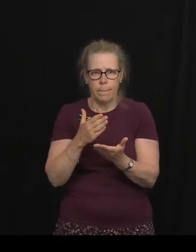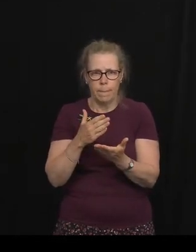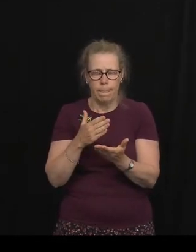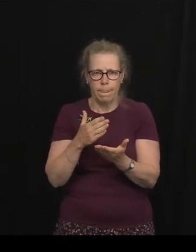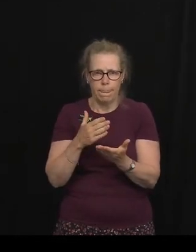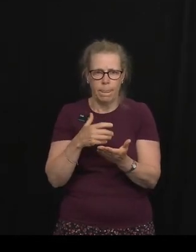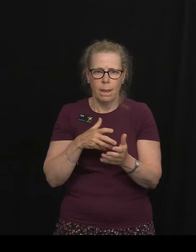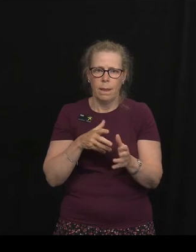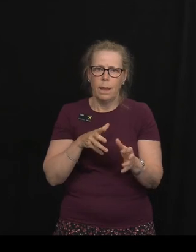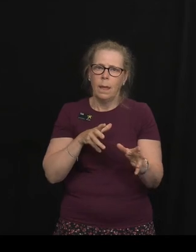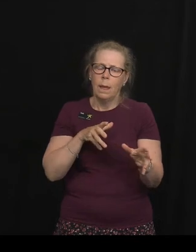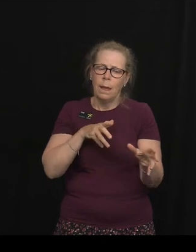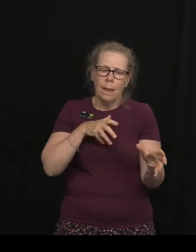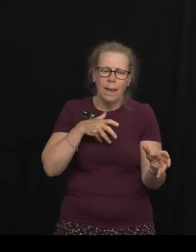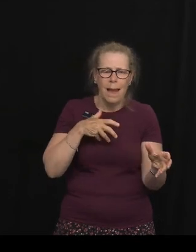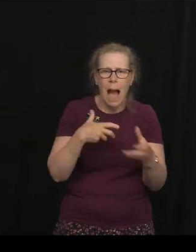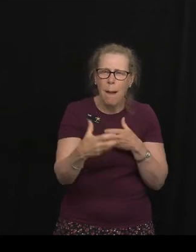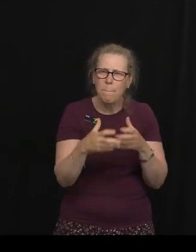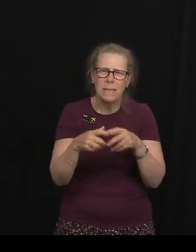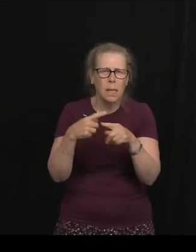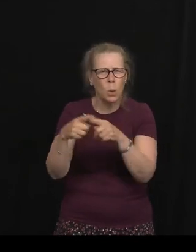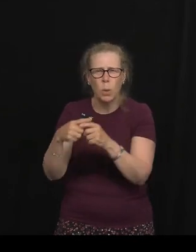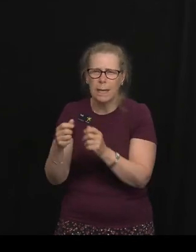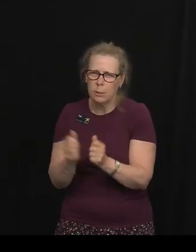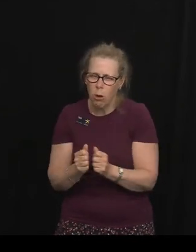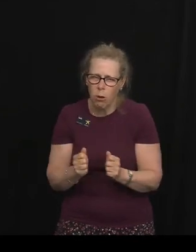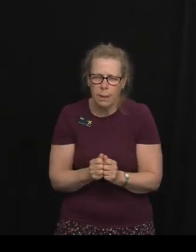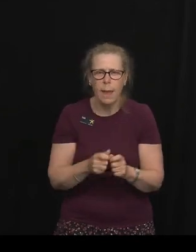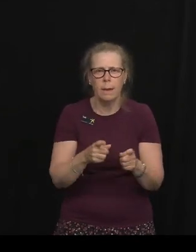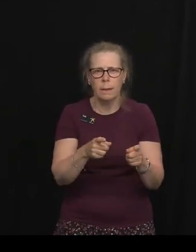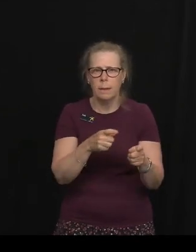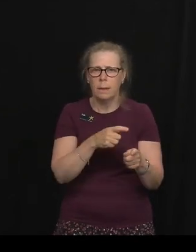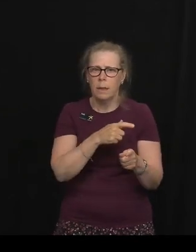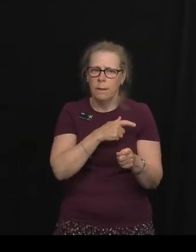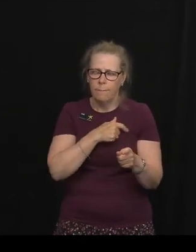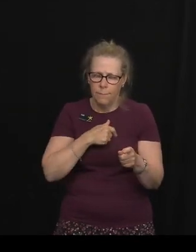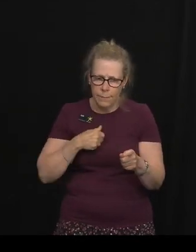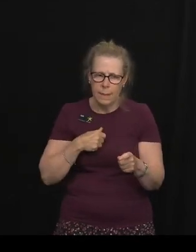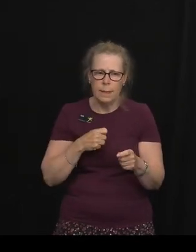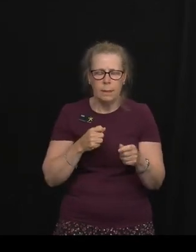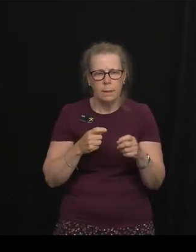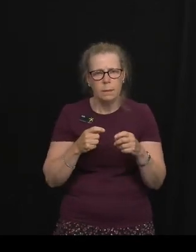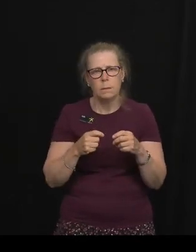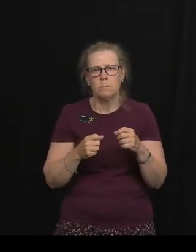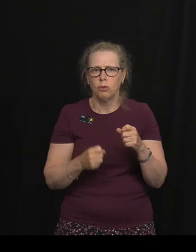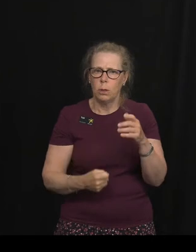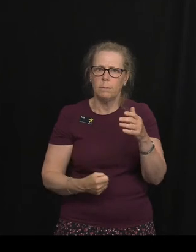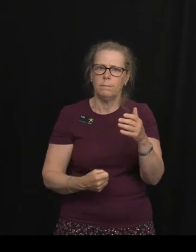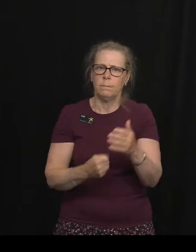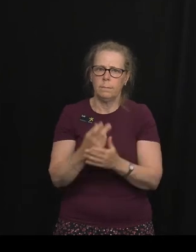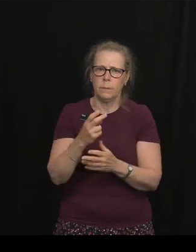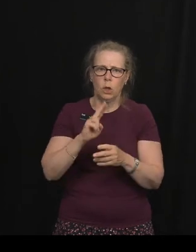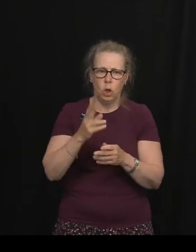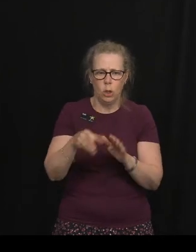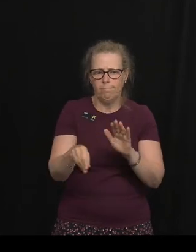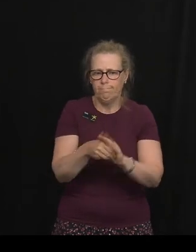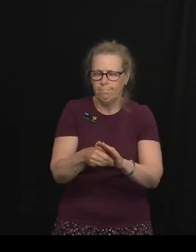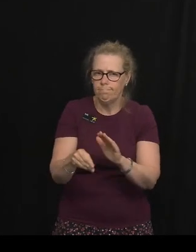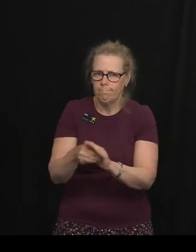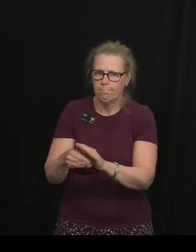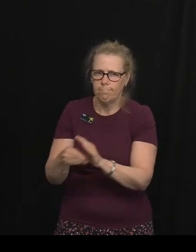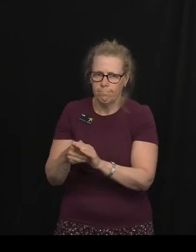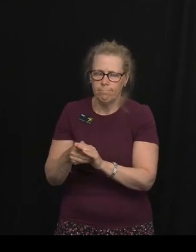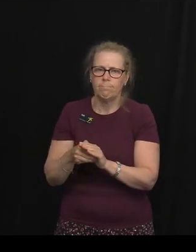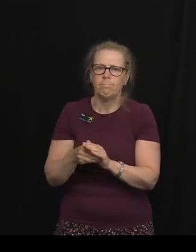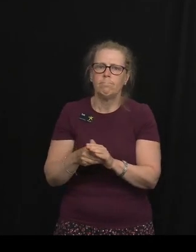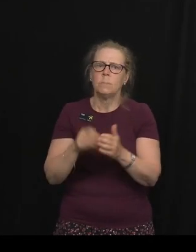we decided to adapt portfolios. We decided to allocate new funds directly to